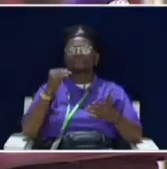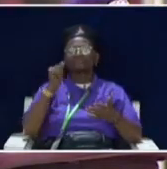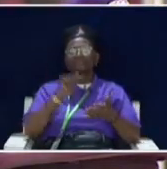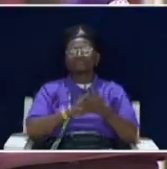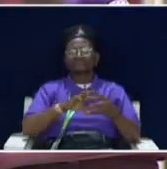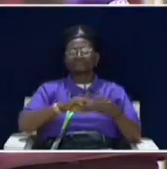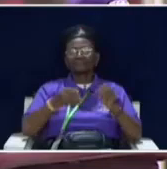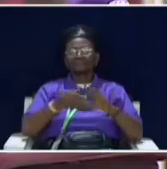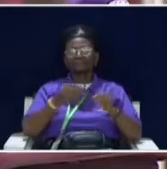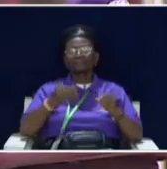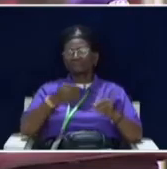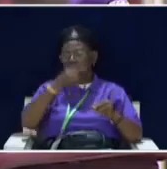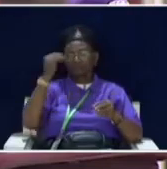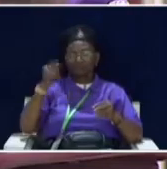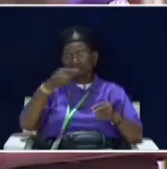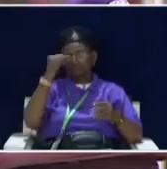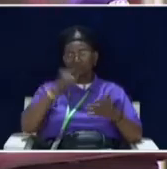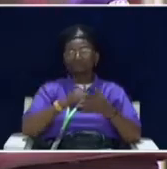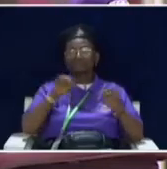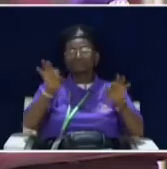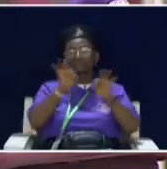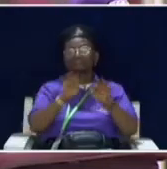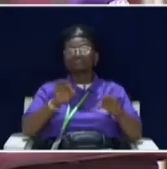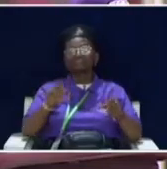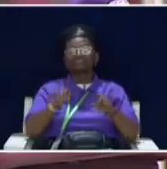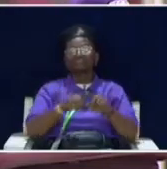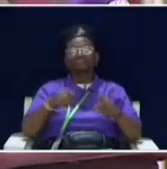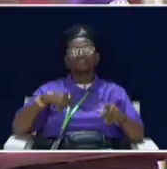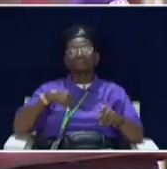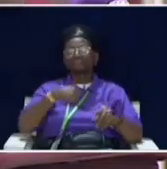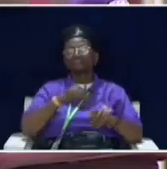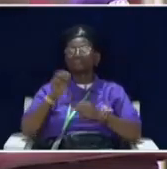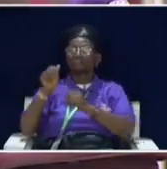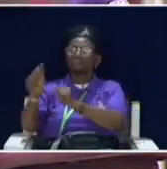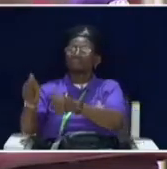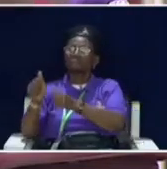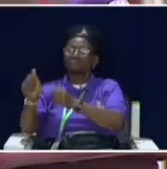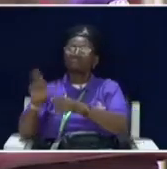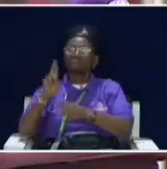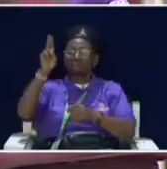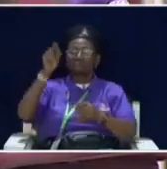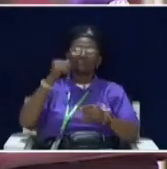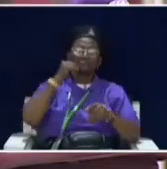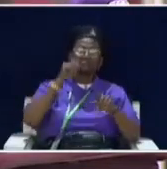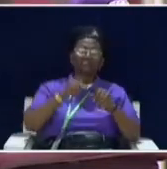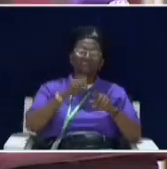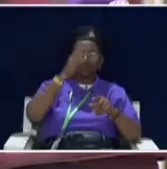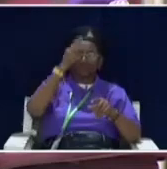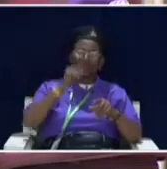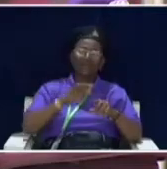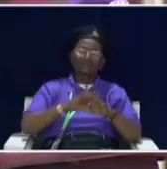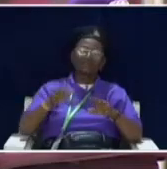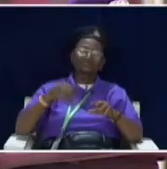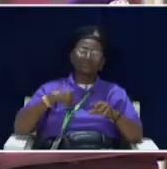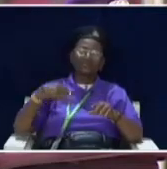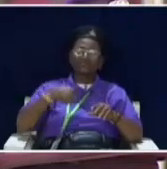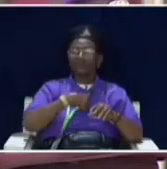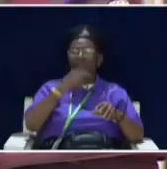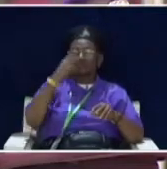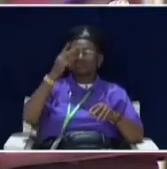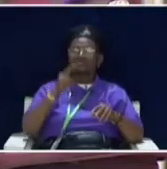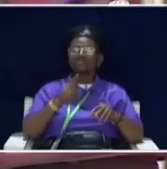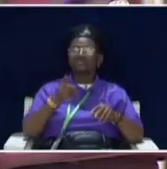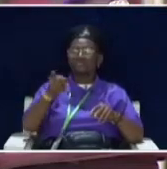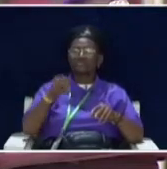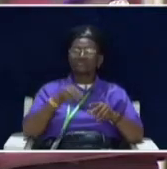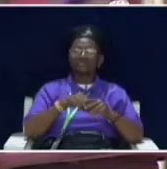we followed up. Atele awa won lole. Sister, why are we not seeing you in church? Arabirin ki lo sele ta ri yin mo